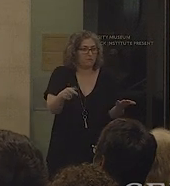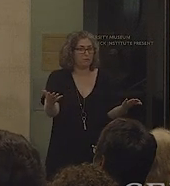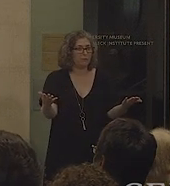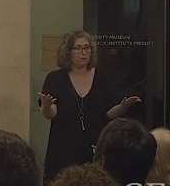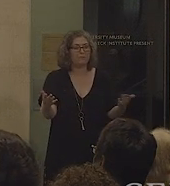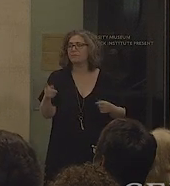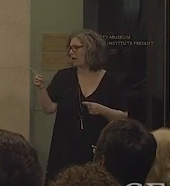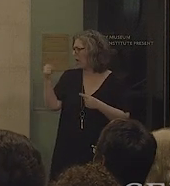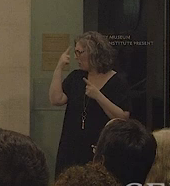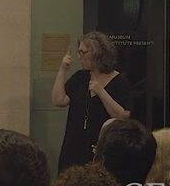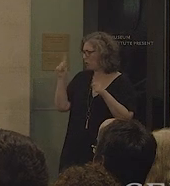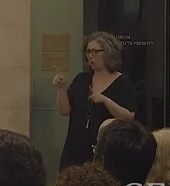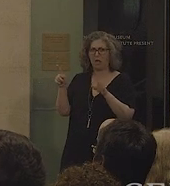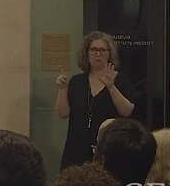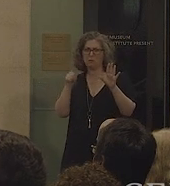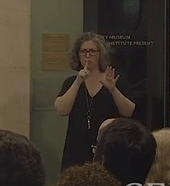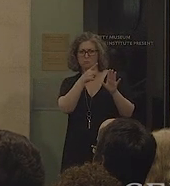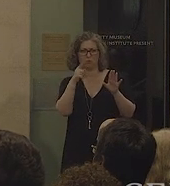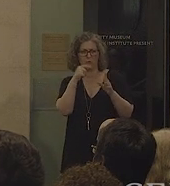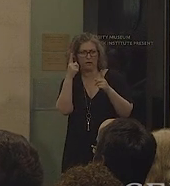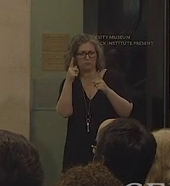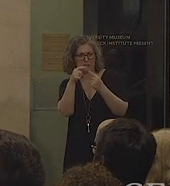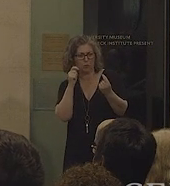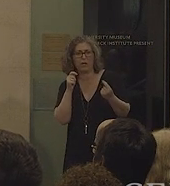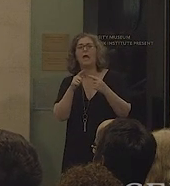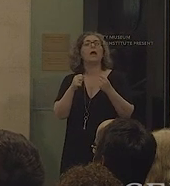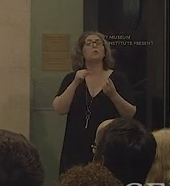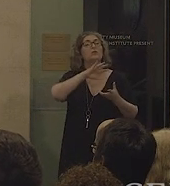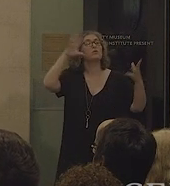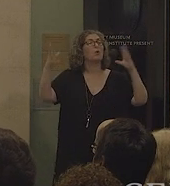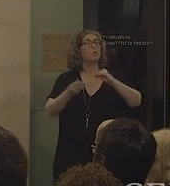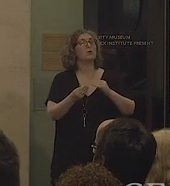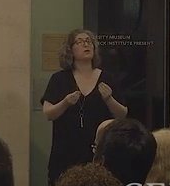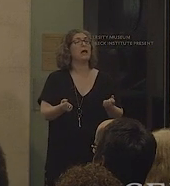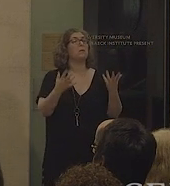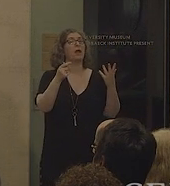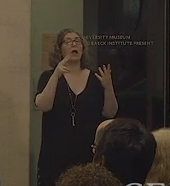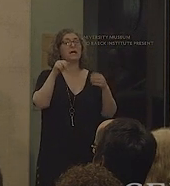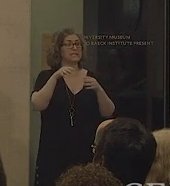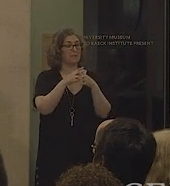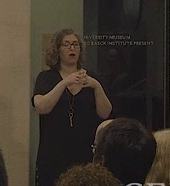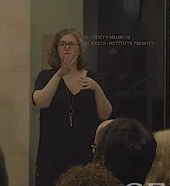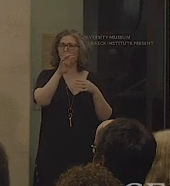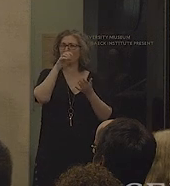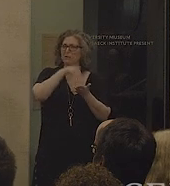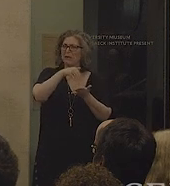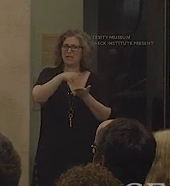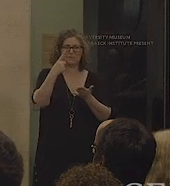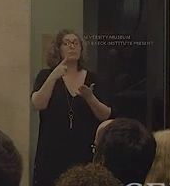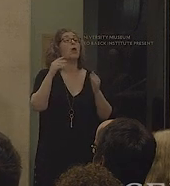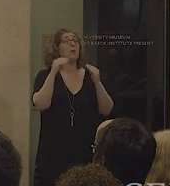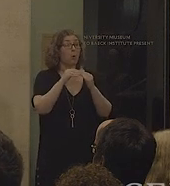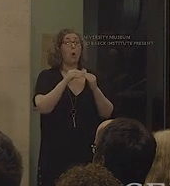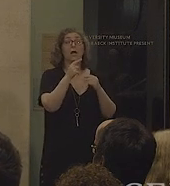I don't disagree, and I don't think anybody here can. I mean, what's the number of total guns in America? 400 million? There are more guns in the United States than there